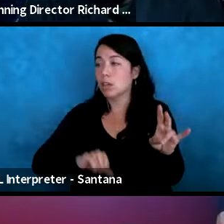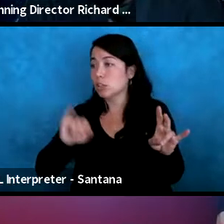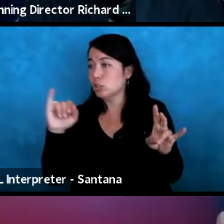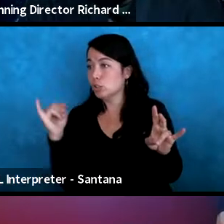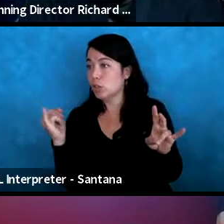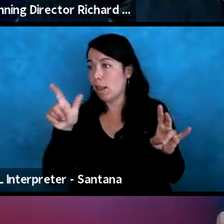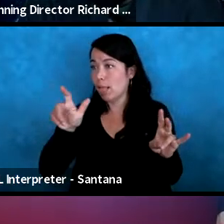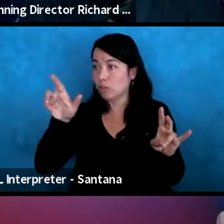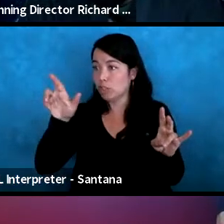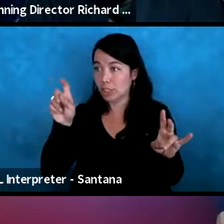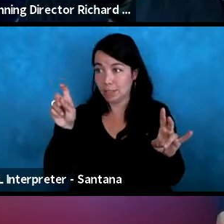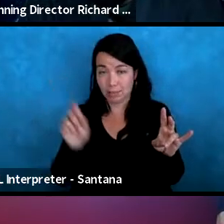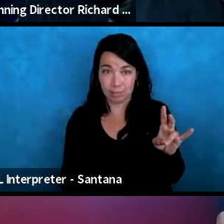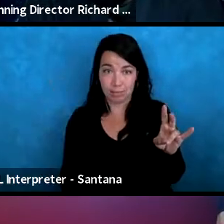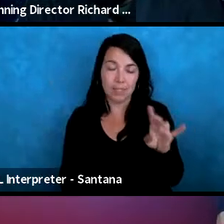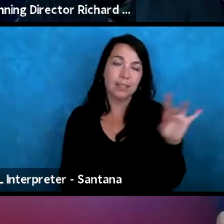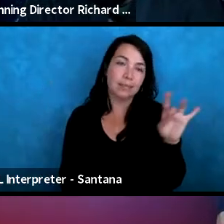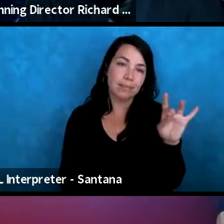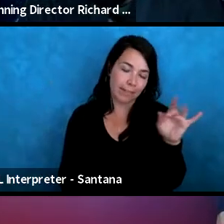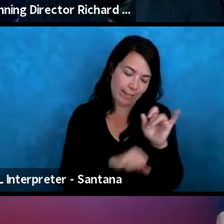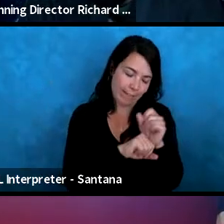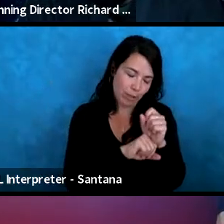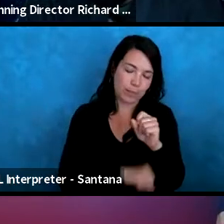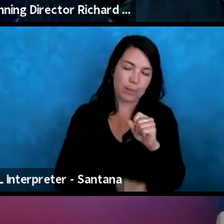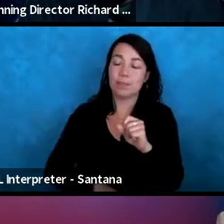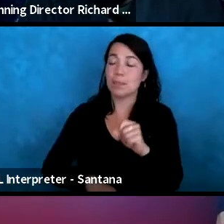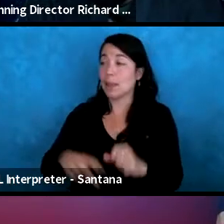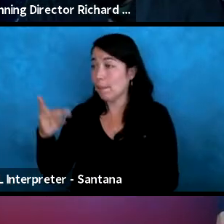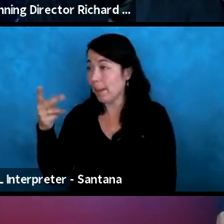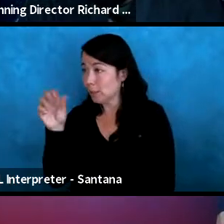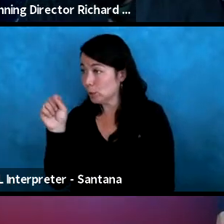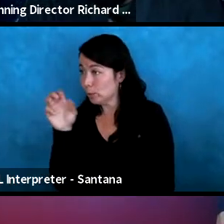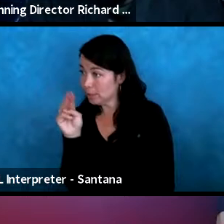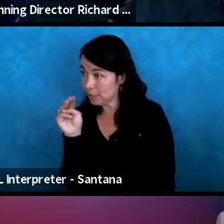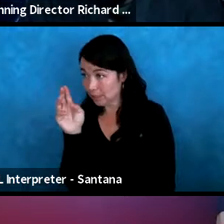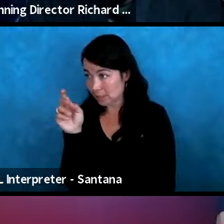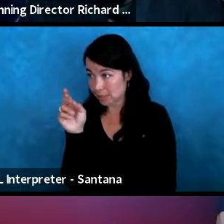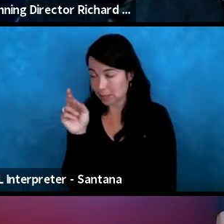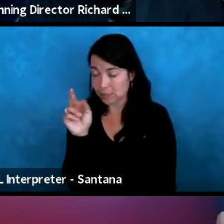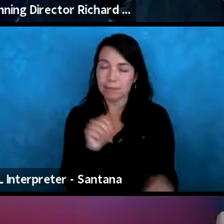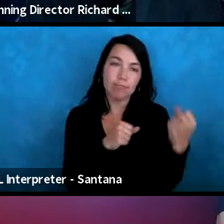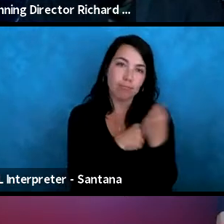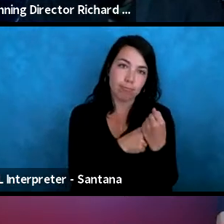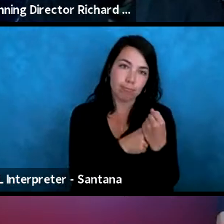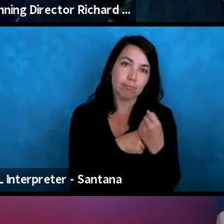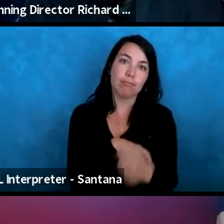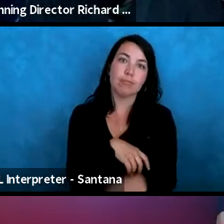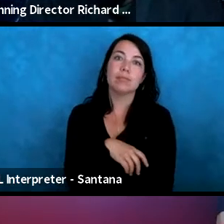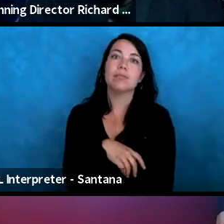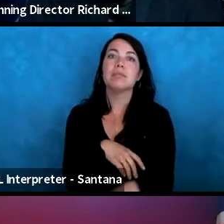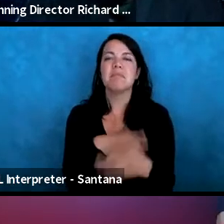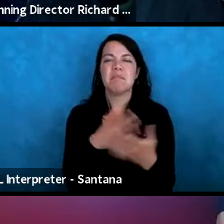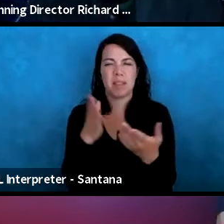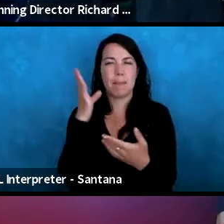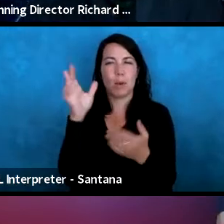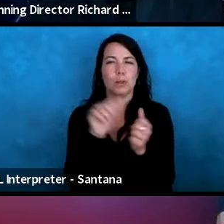L. Ritchie? In favor. Councilor Peggy Sue Martinez? For the motion. Motion carries.